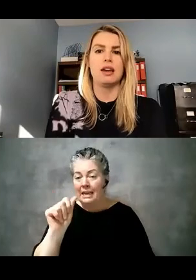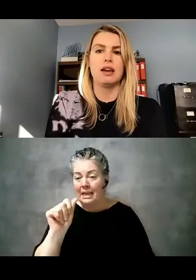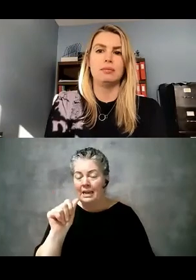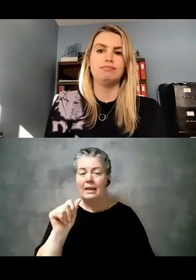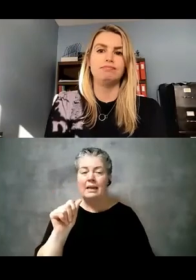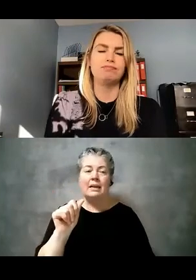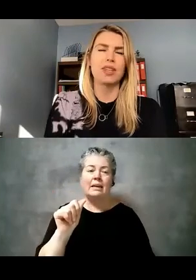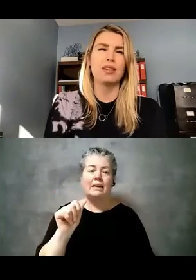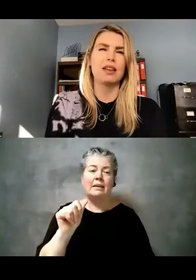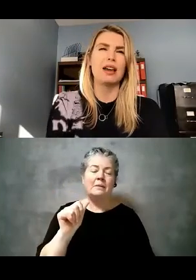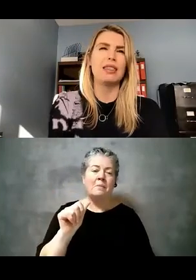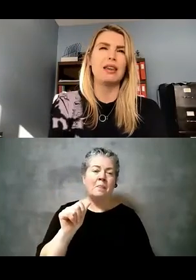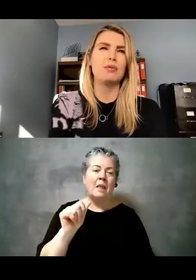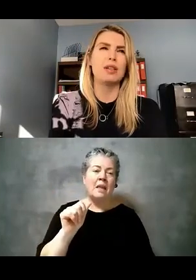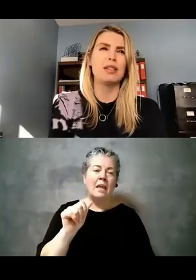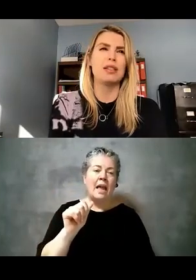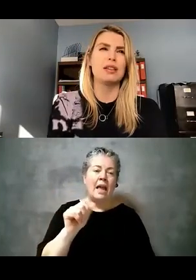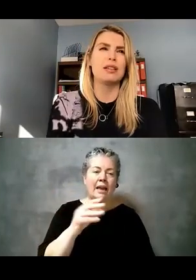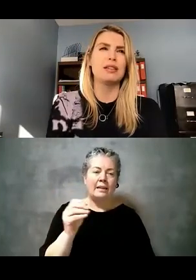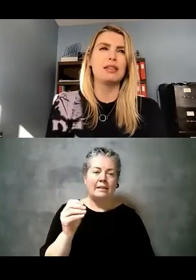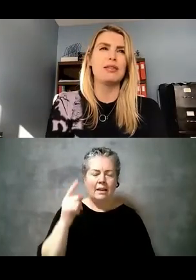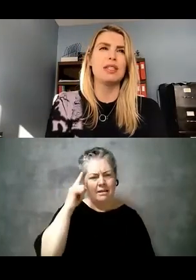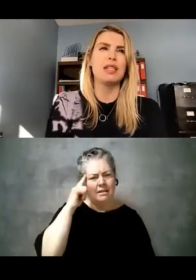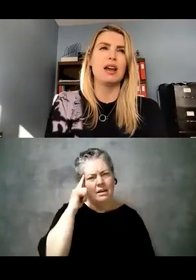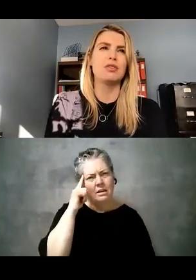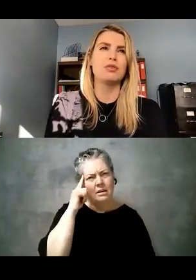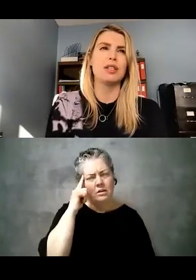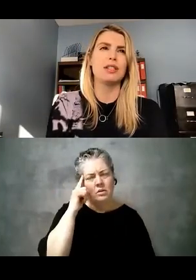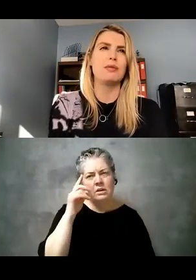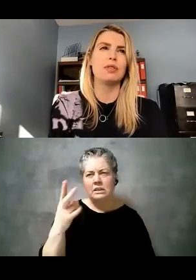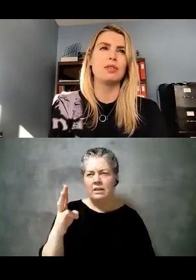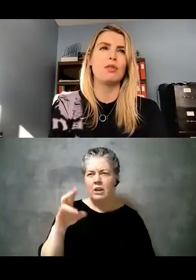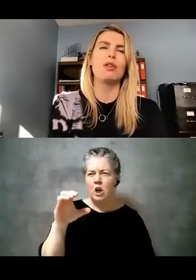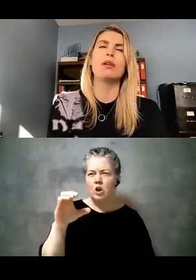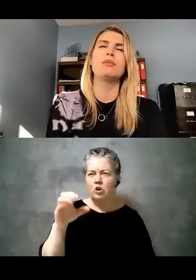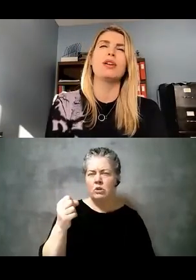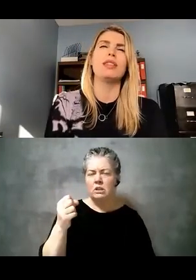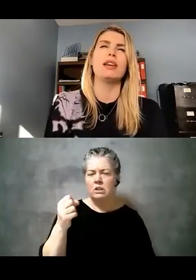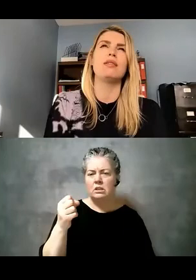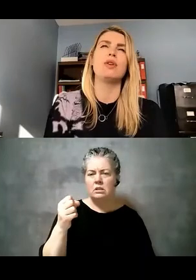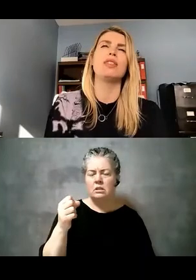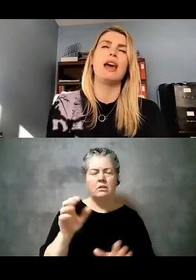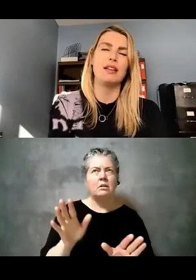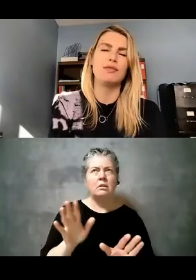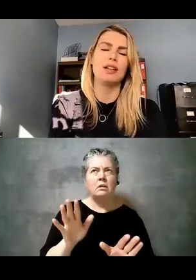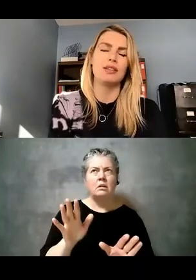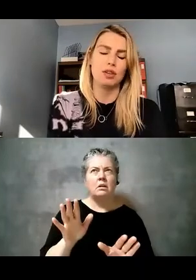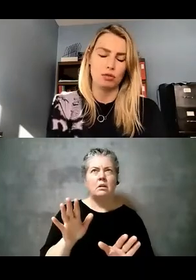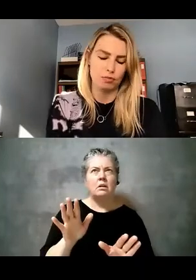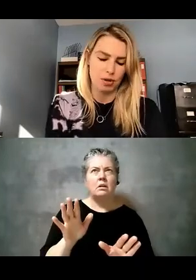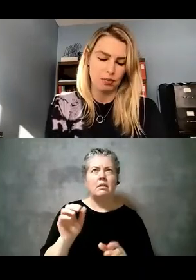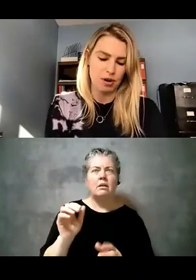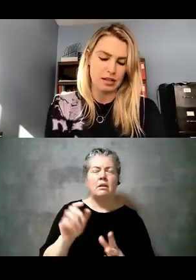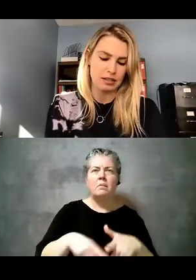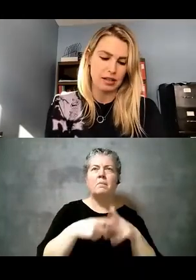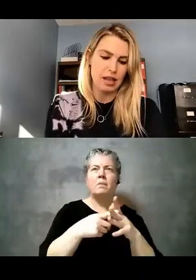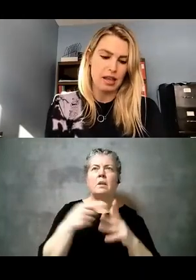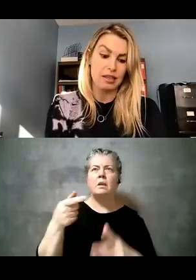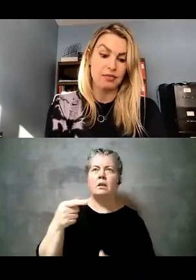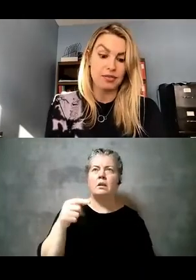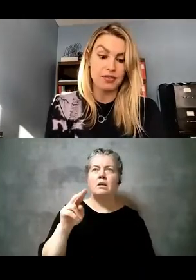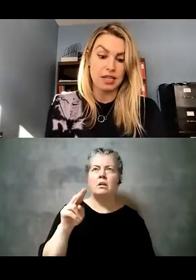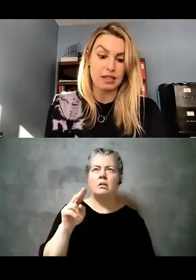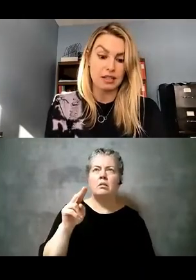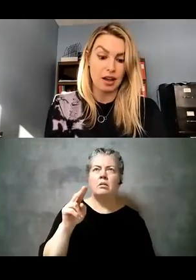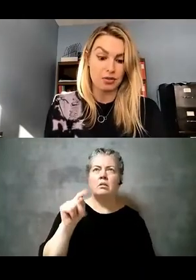the, I think it was the 1700s, that was, or I'm sorry, with the advent of the Gutenberg press